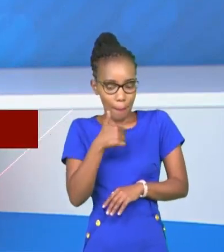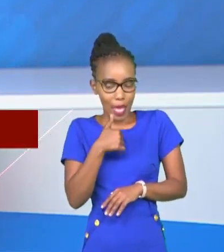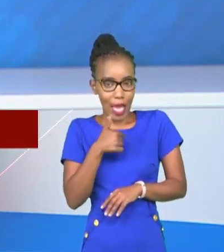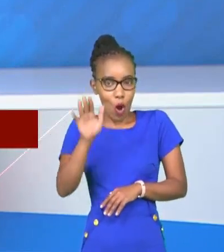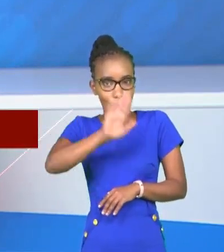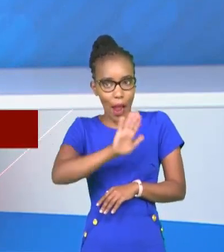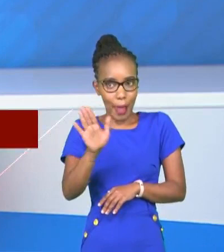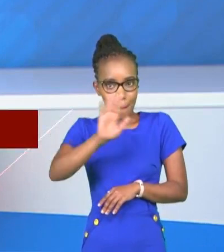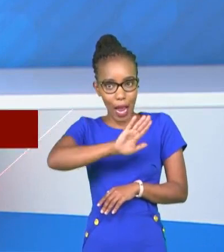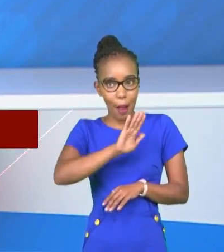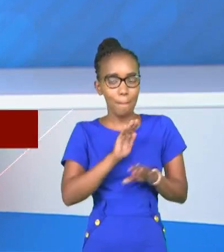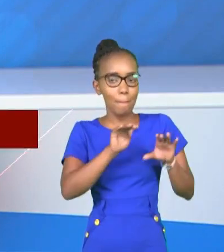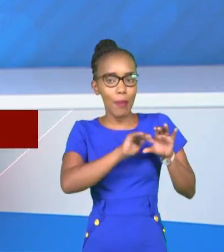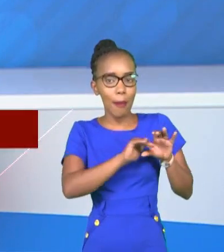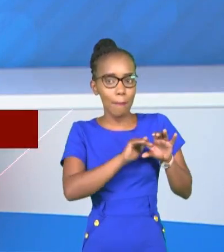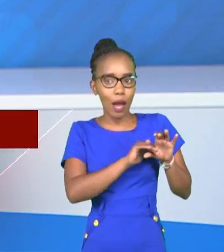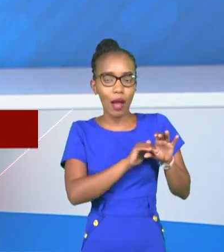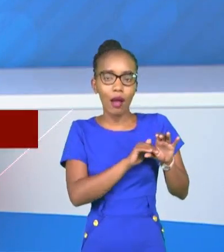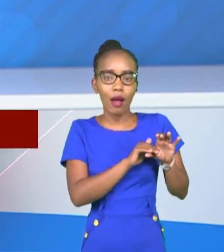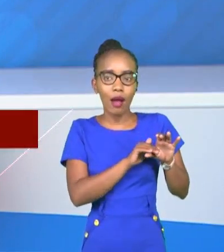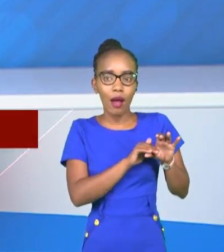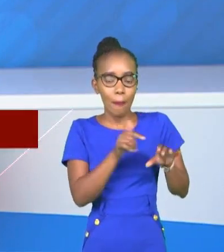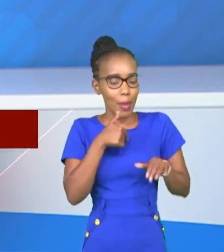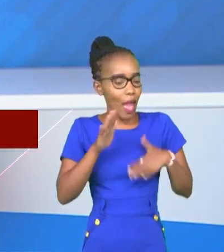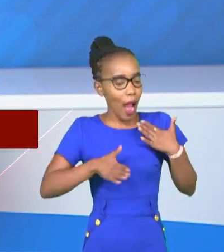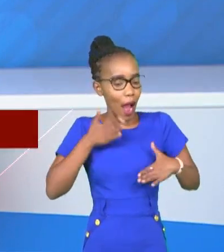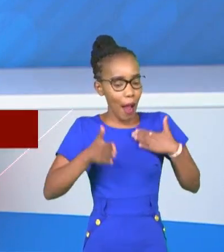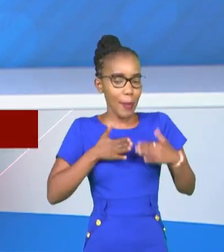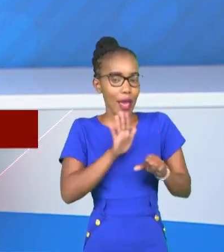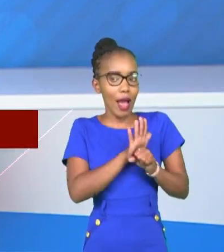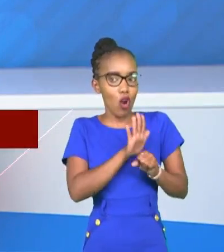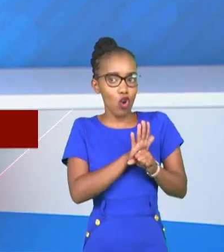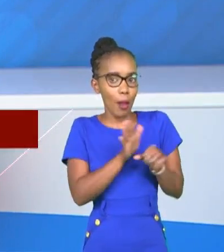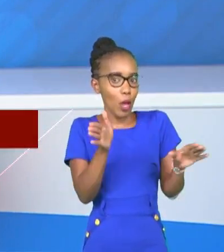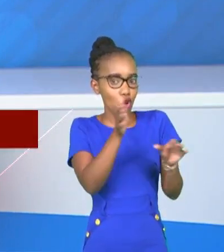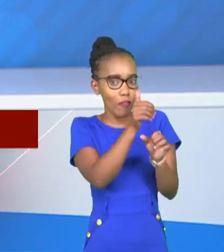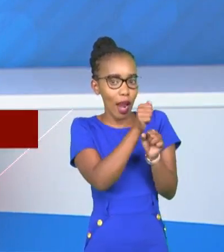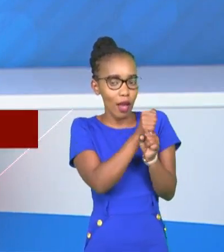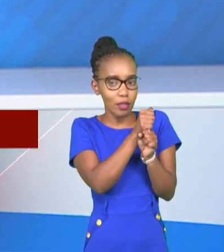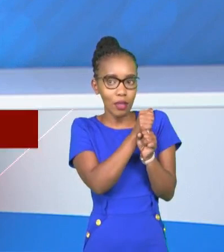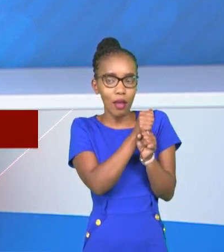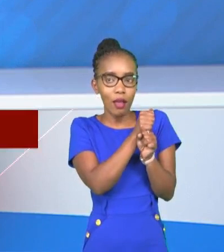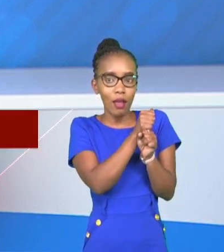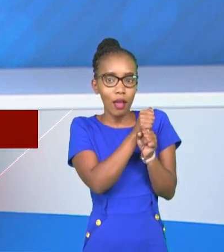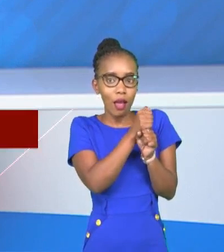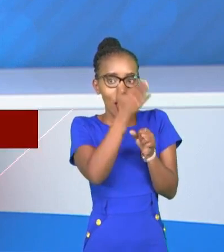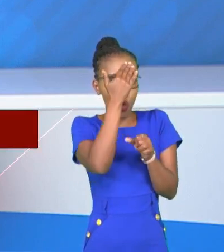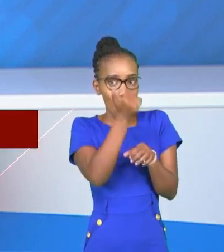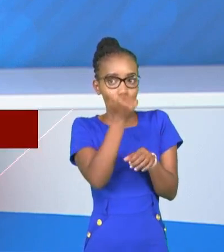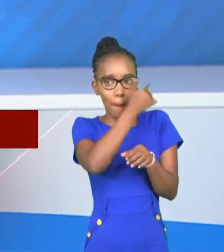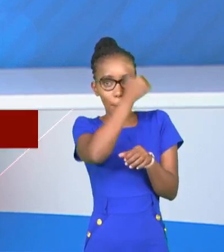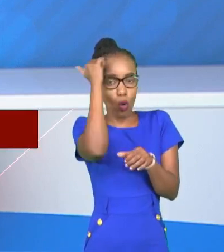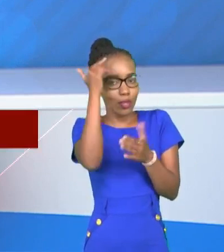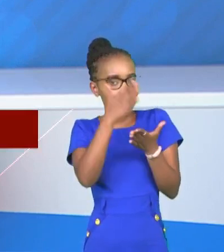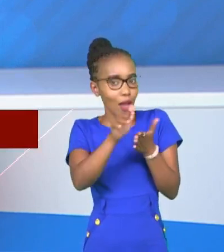member, I want to say that I'm happy because of this alliance, because we have some of